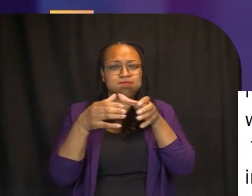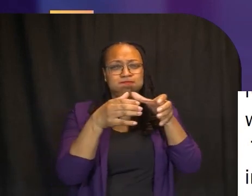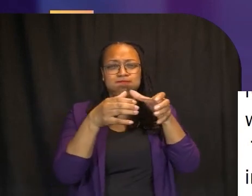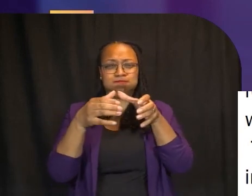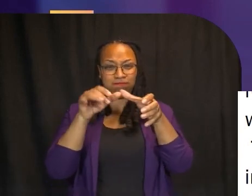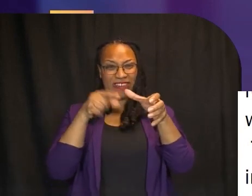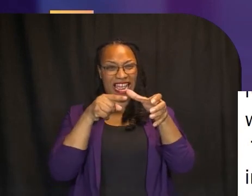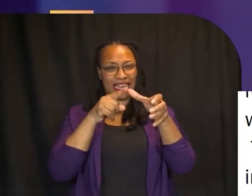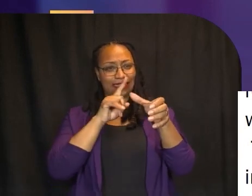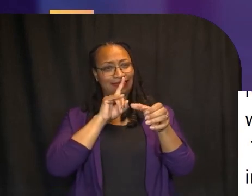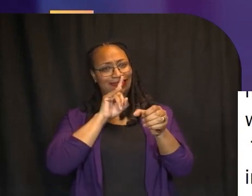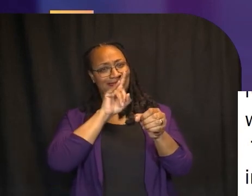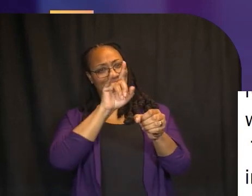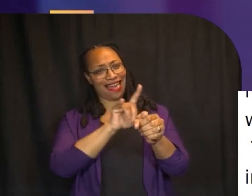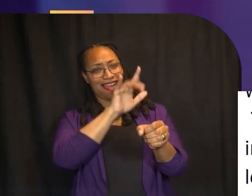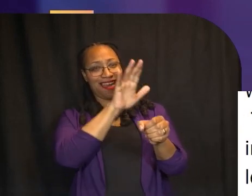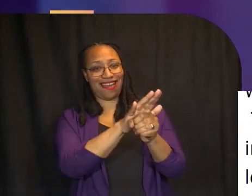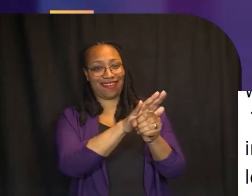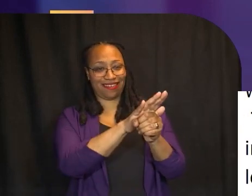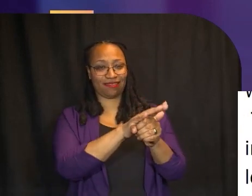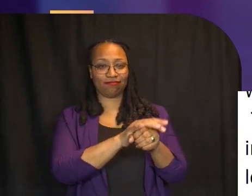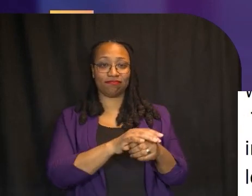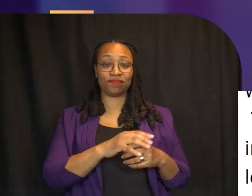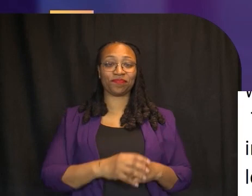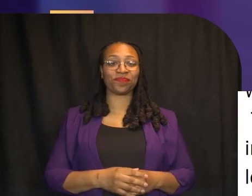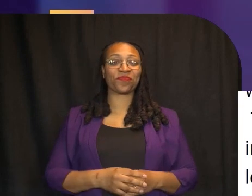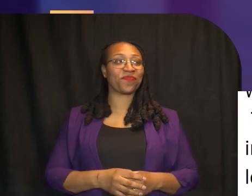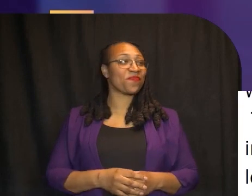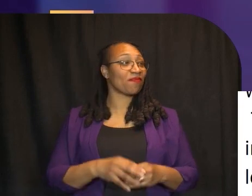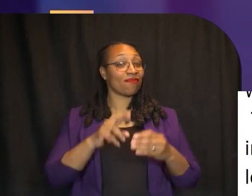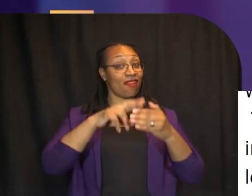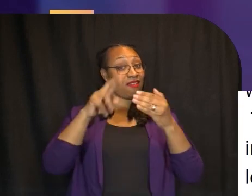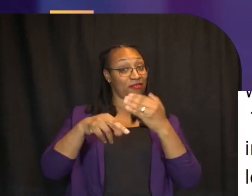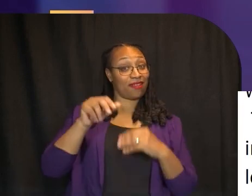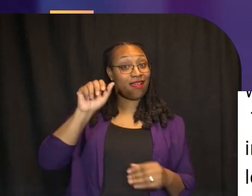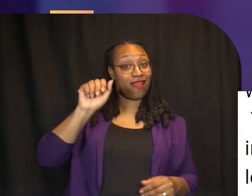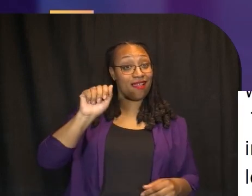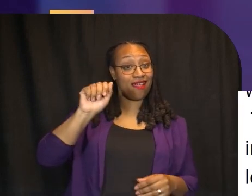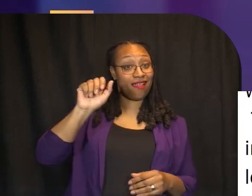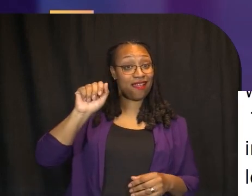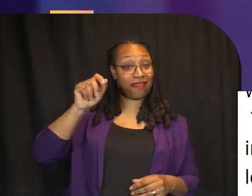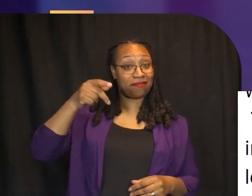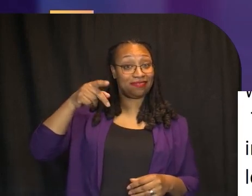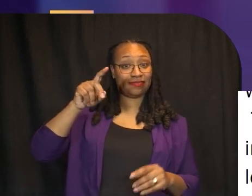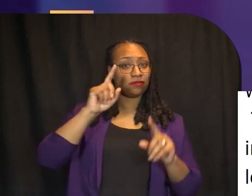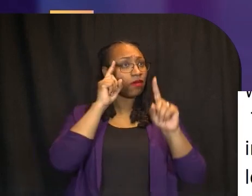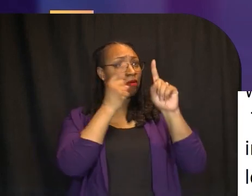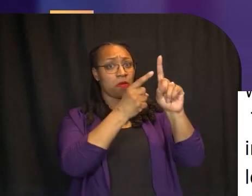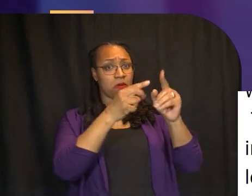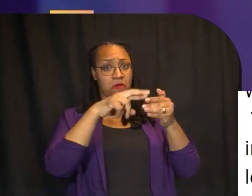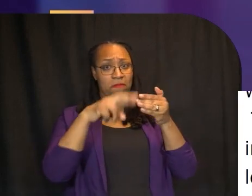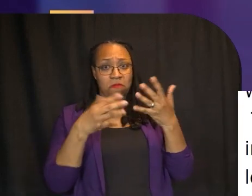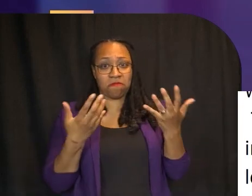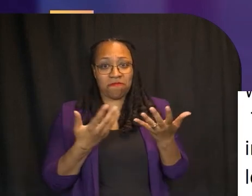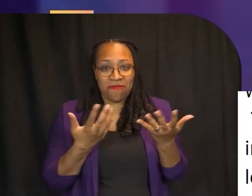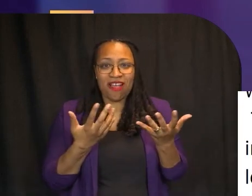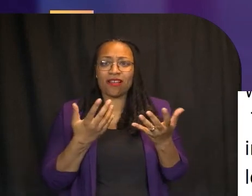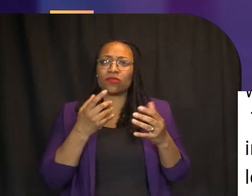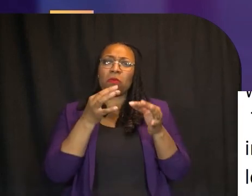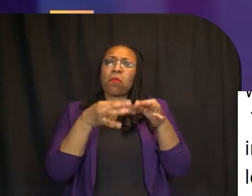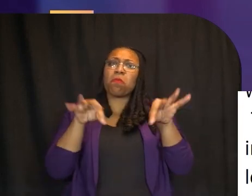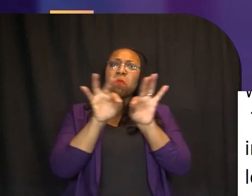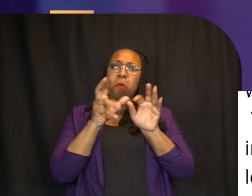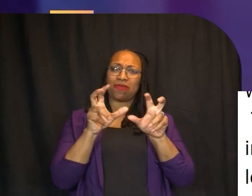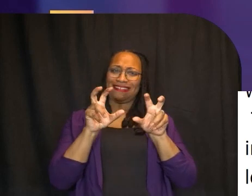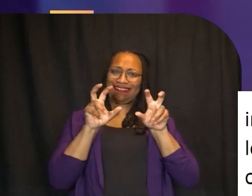employment and develop more disabled leaders. To maximize the impact of these individuals, AAPD works to foster